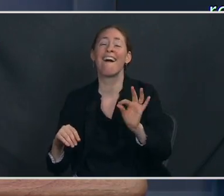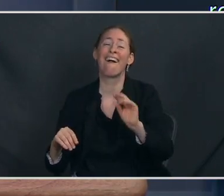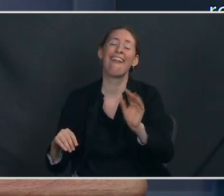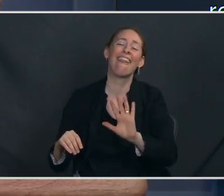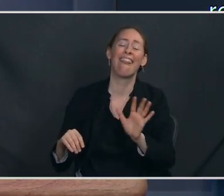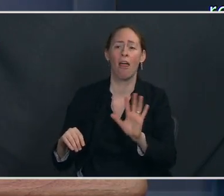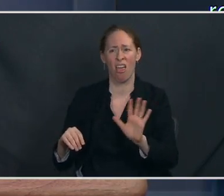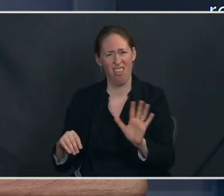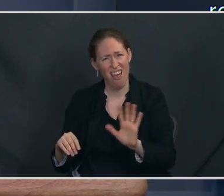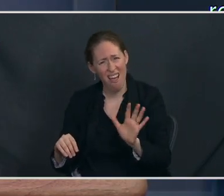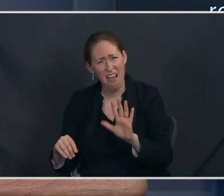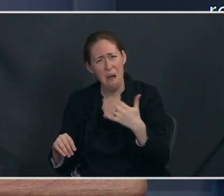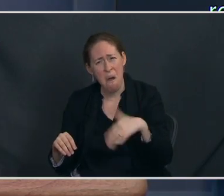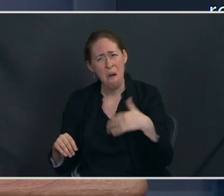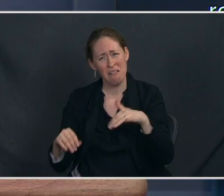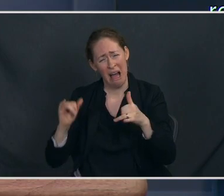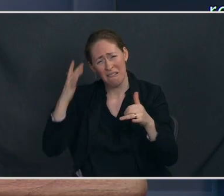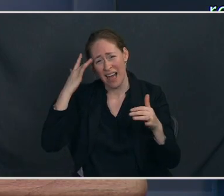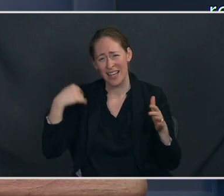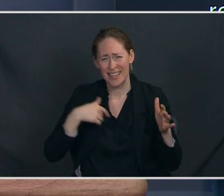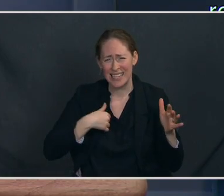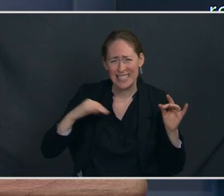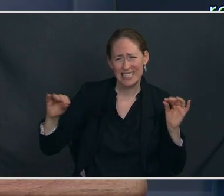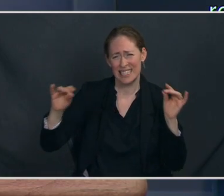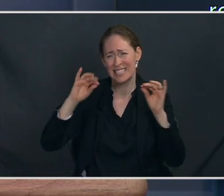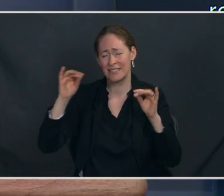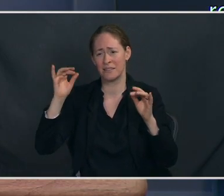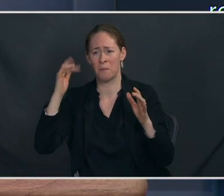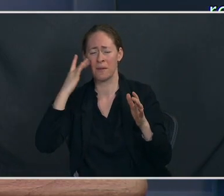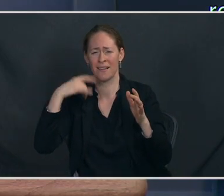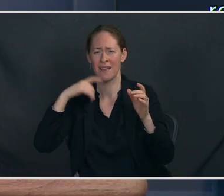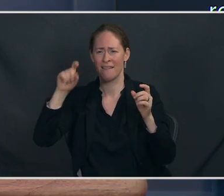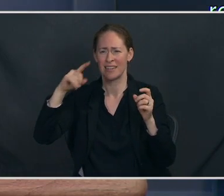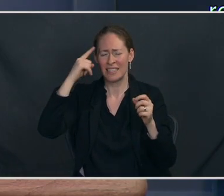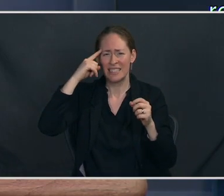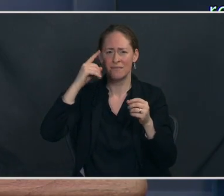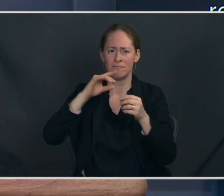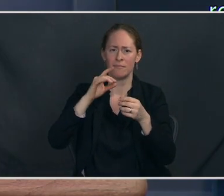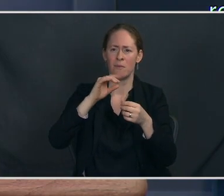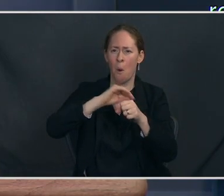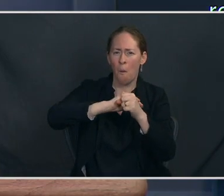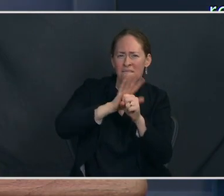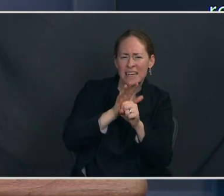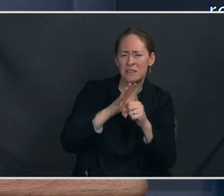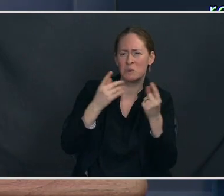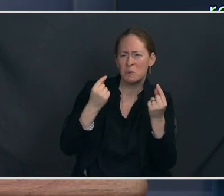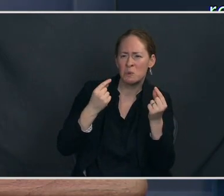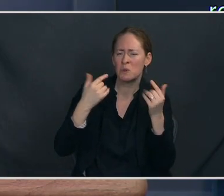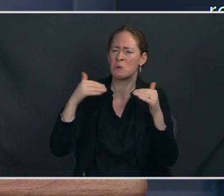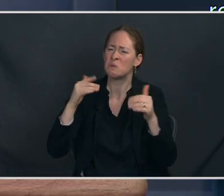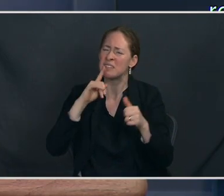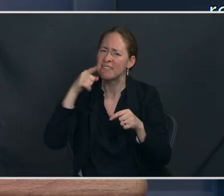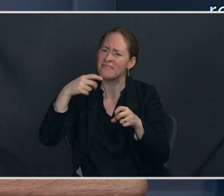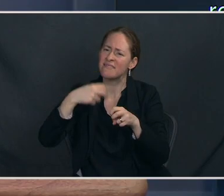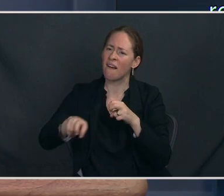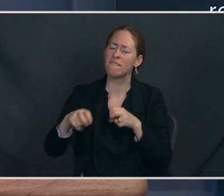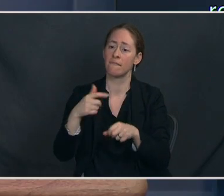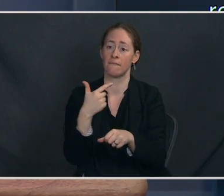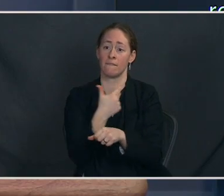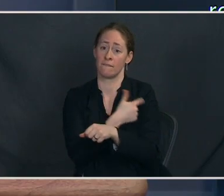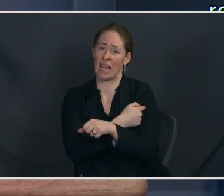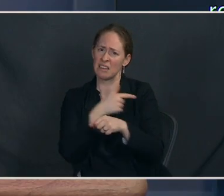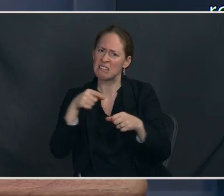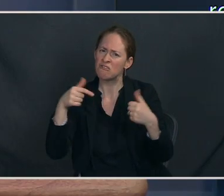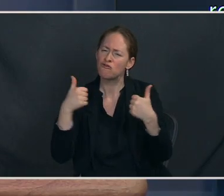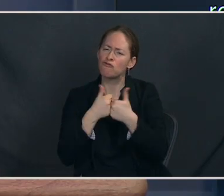is why everybody who comes and speaks about COVID talks about our the challenge of vaccine hesitancy and how we're going to overcome